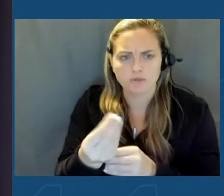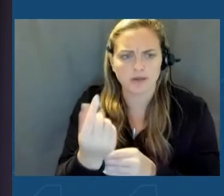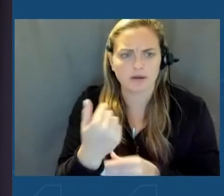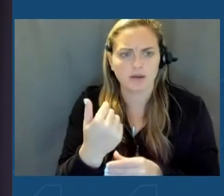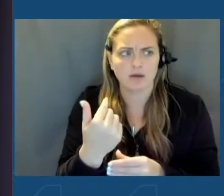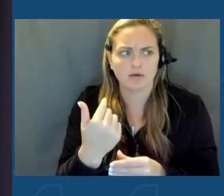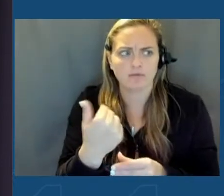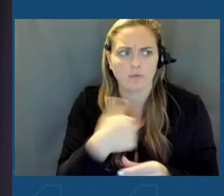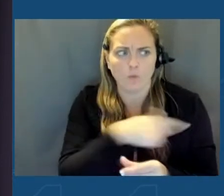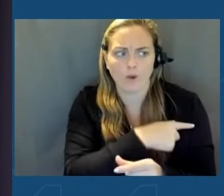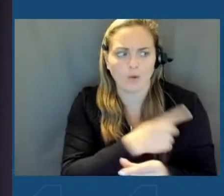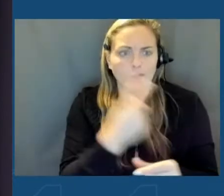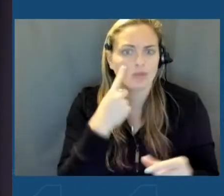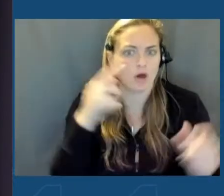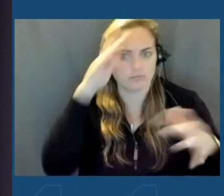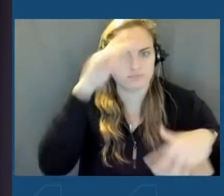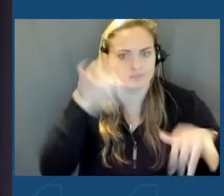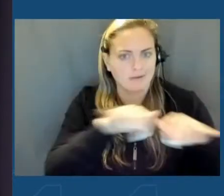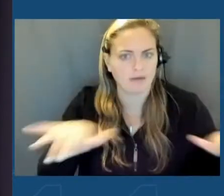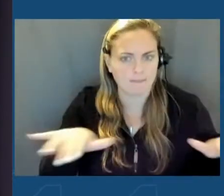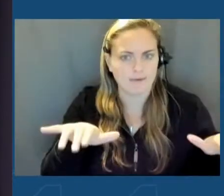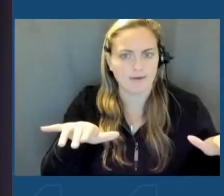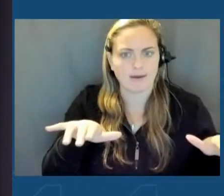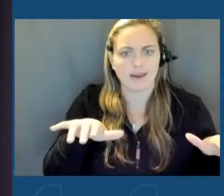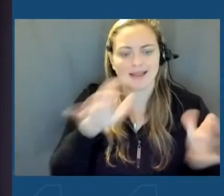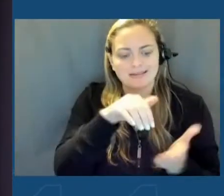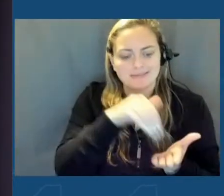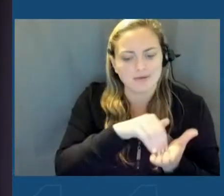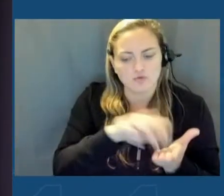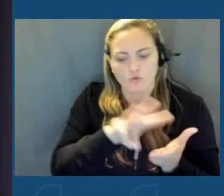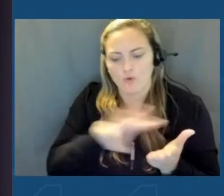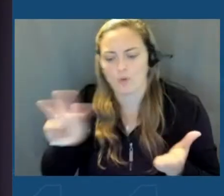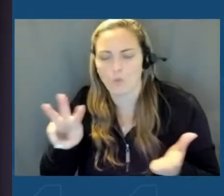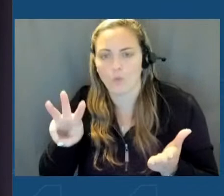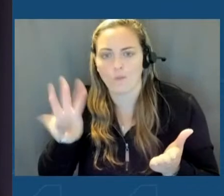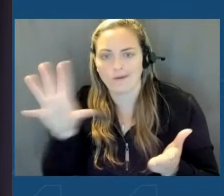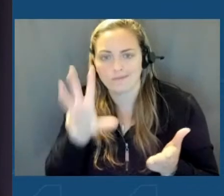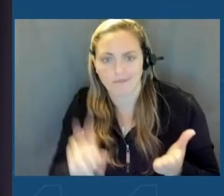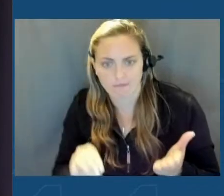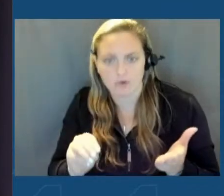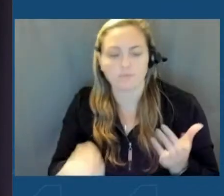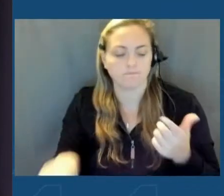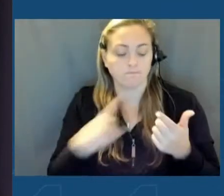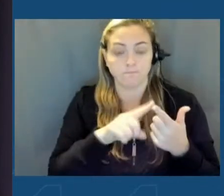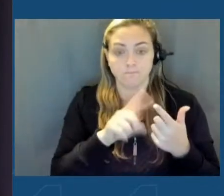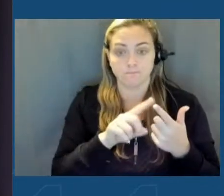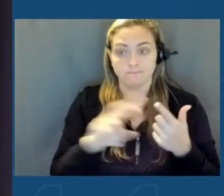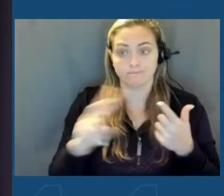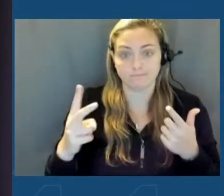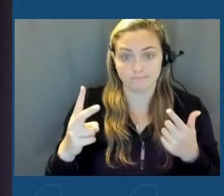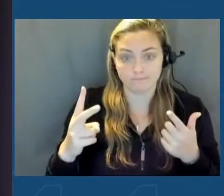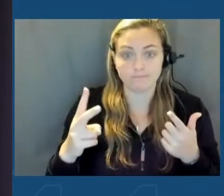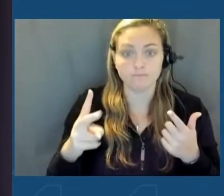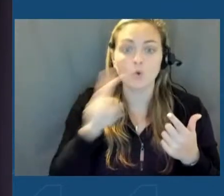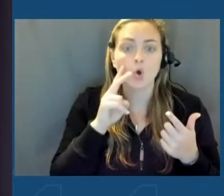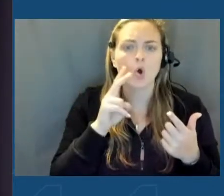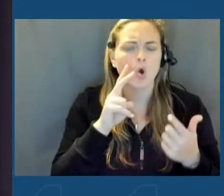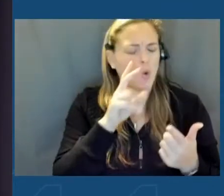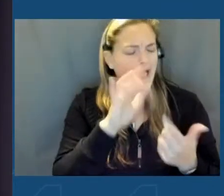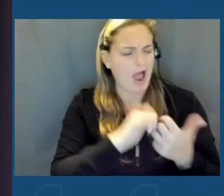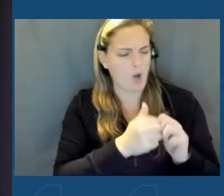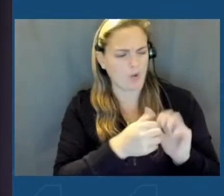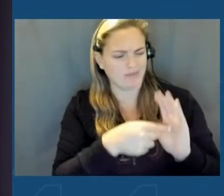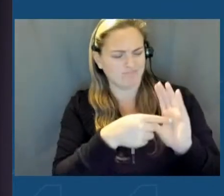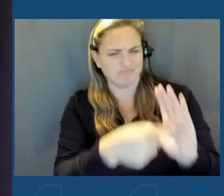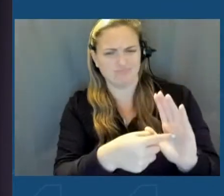been endemic in Central and West Africa. 2, we're seeing its clinical presentation in ways that